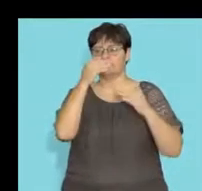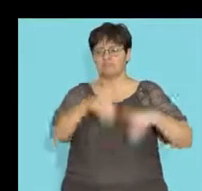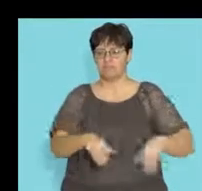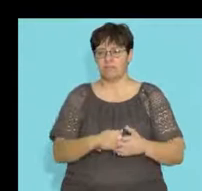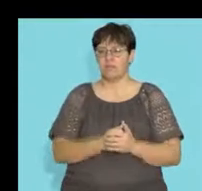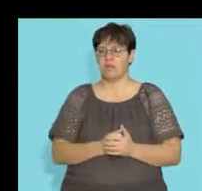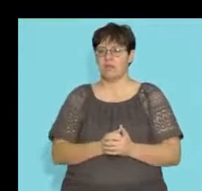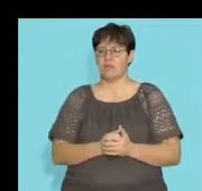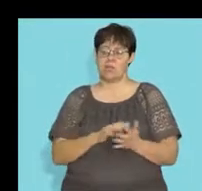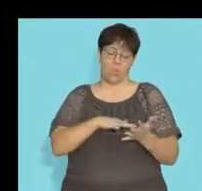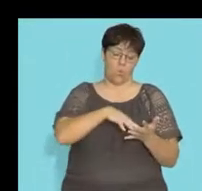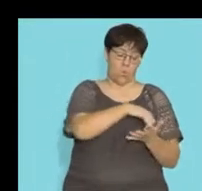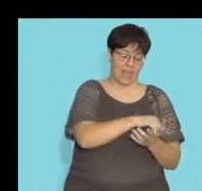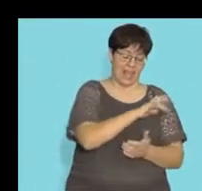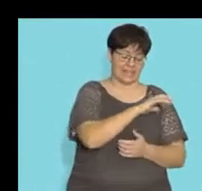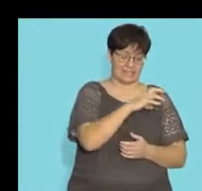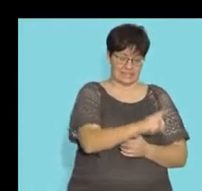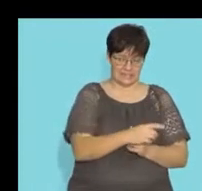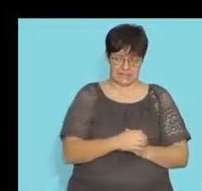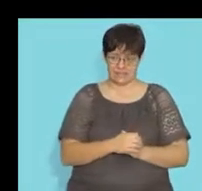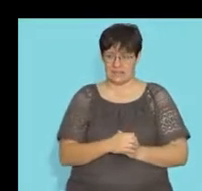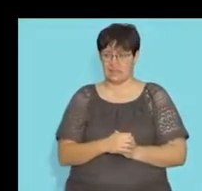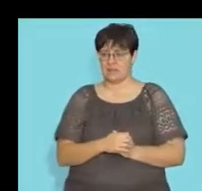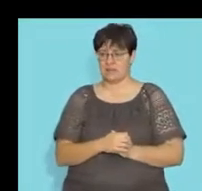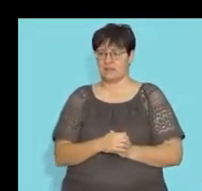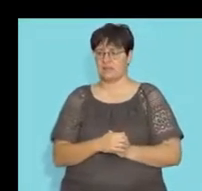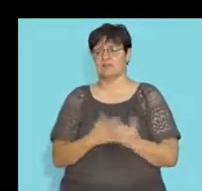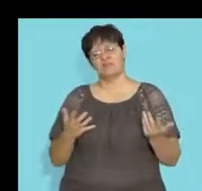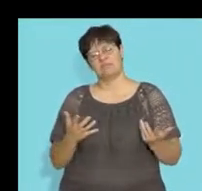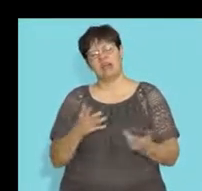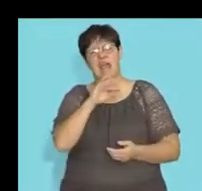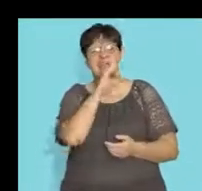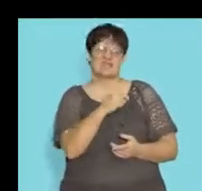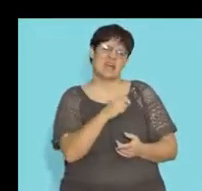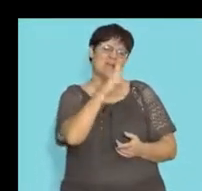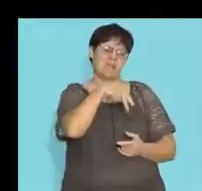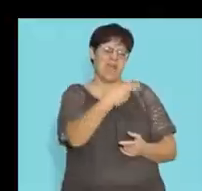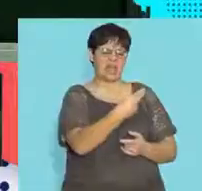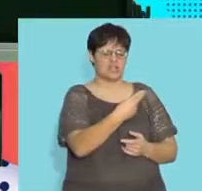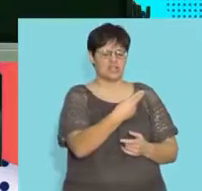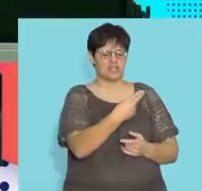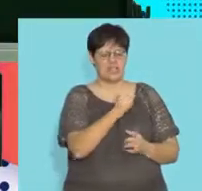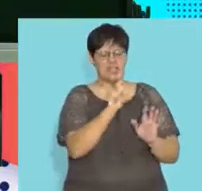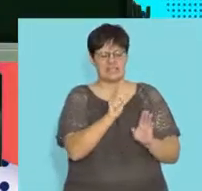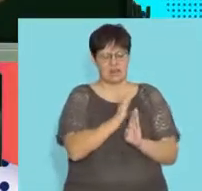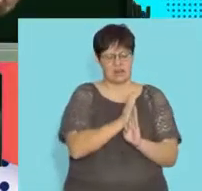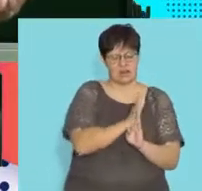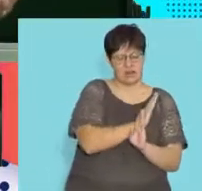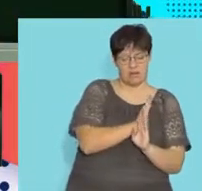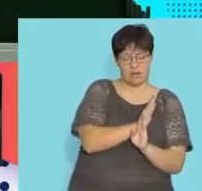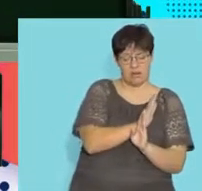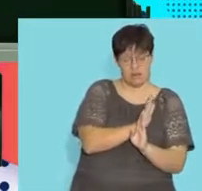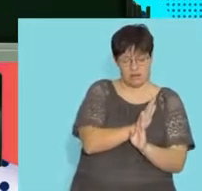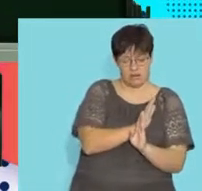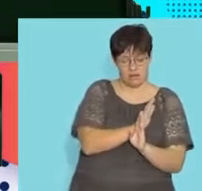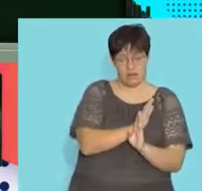the neutralization between a weak acid, meaning an acid that's got a pH just lower than